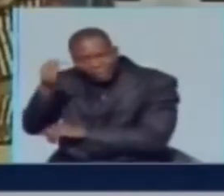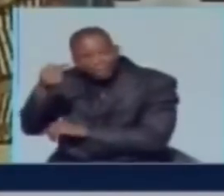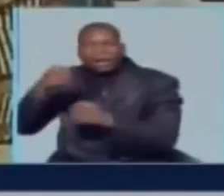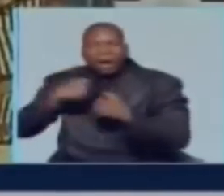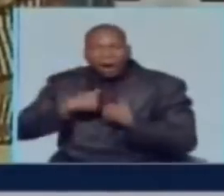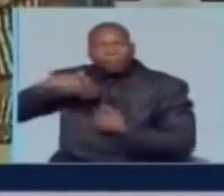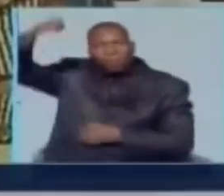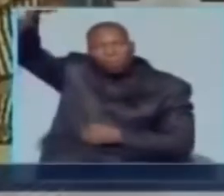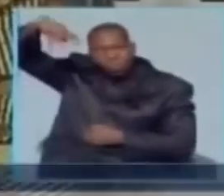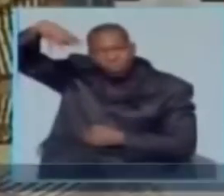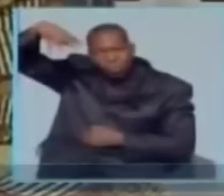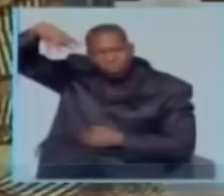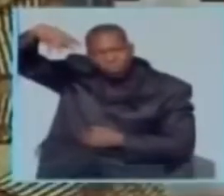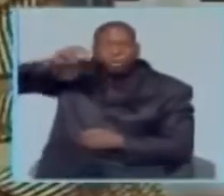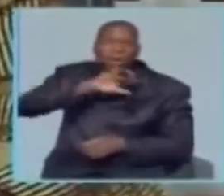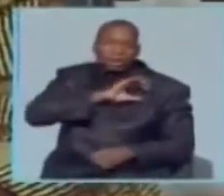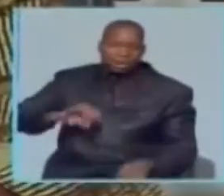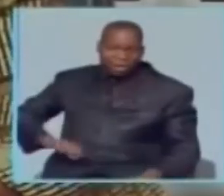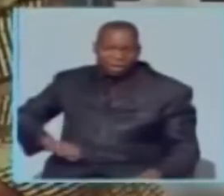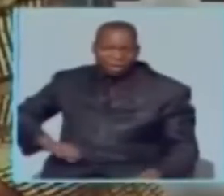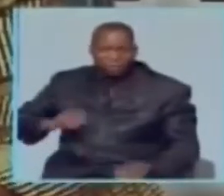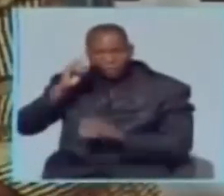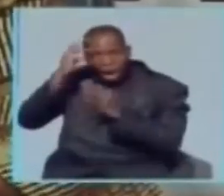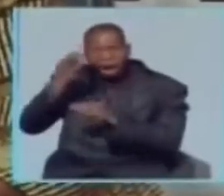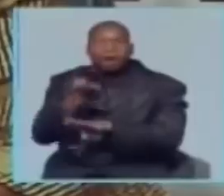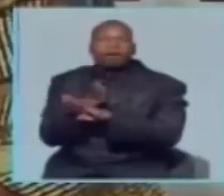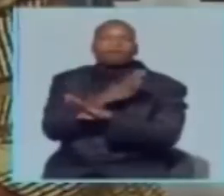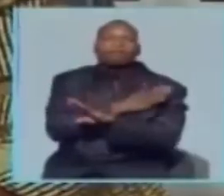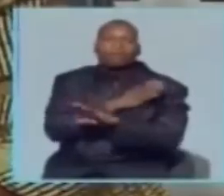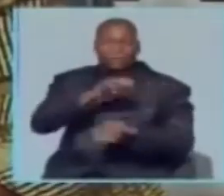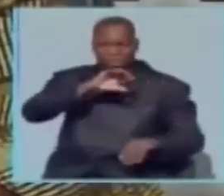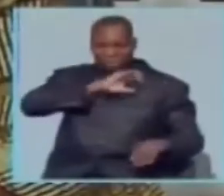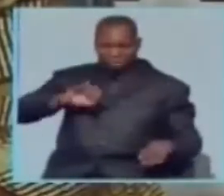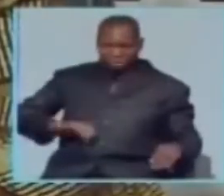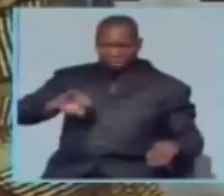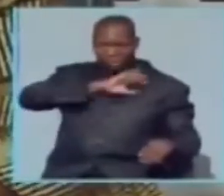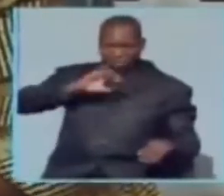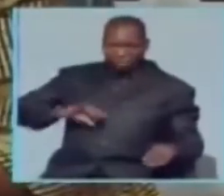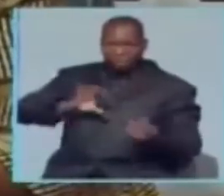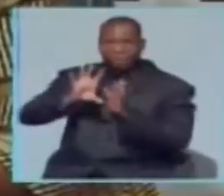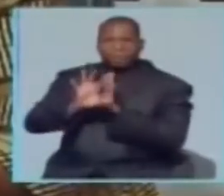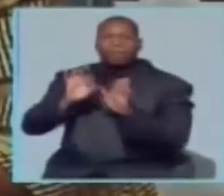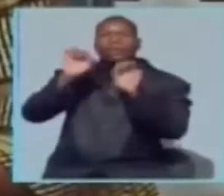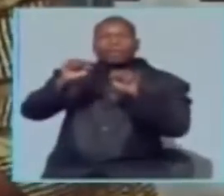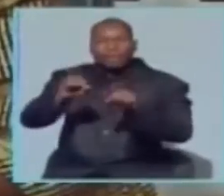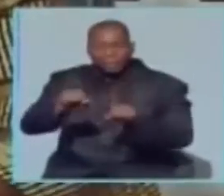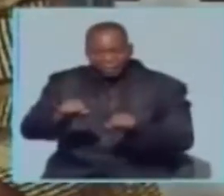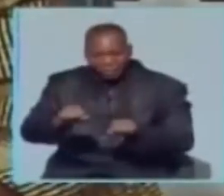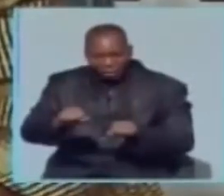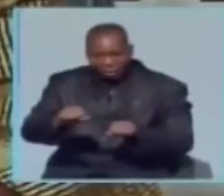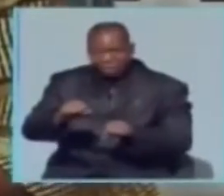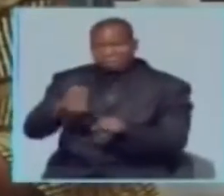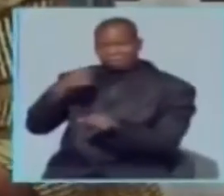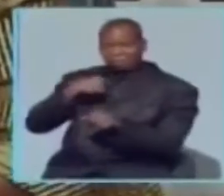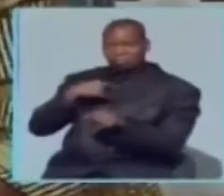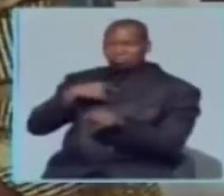plants. But even before that, we hope that we can find some companies that are, and I have spoken to quite a